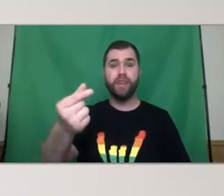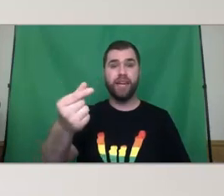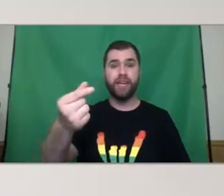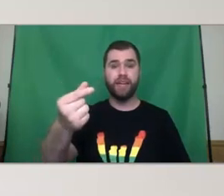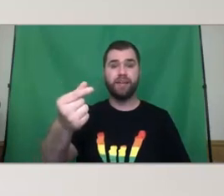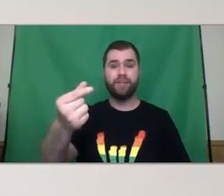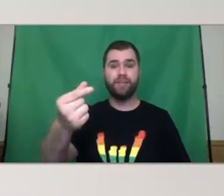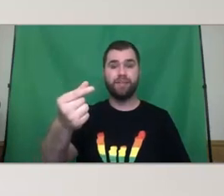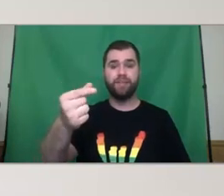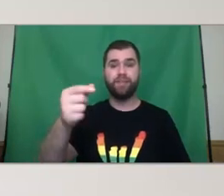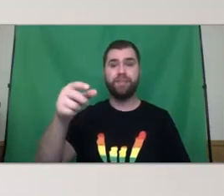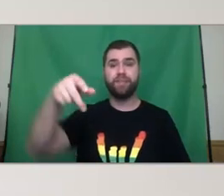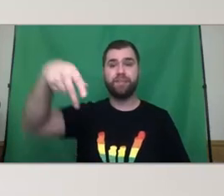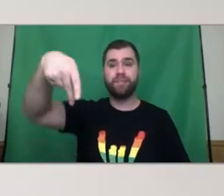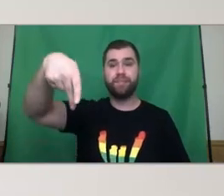Fig.